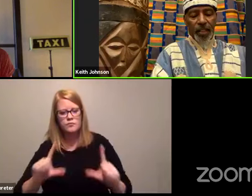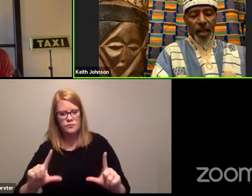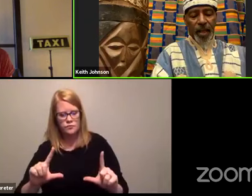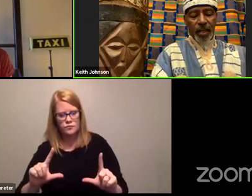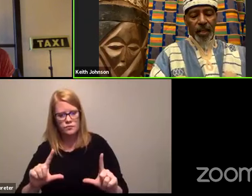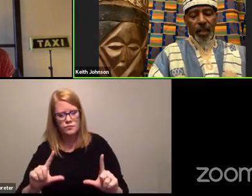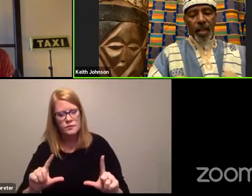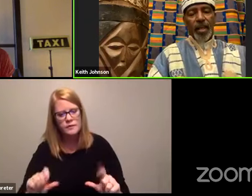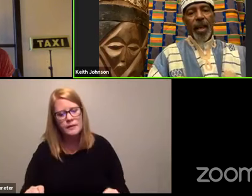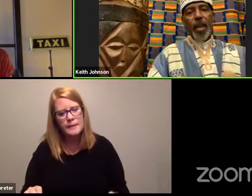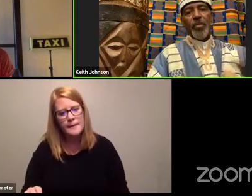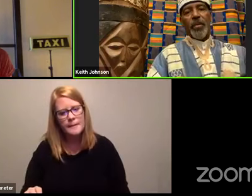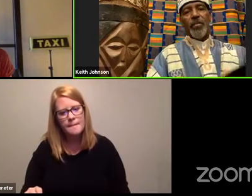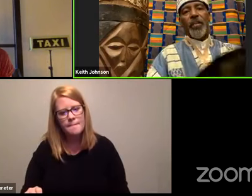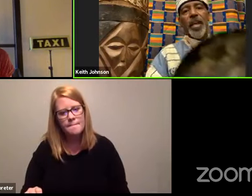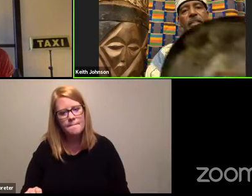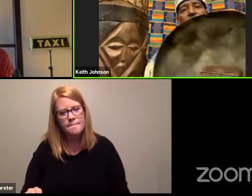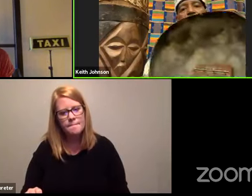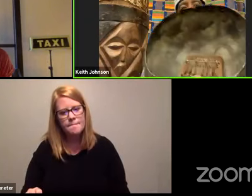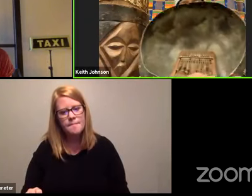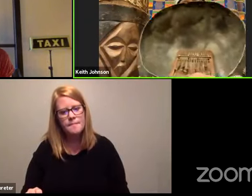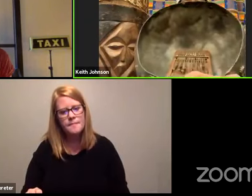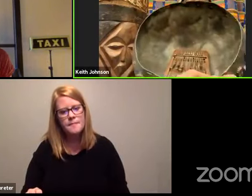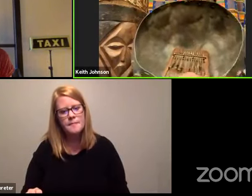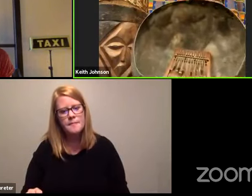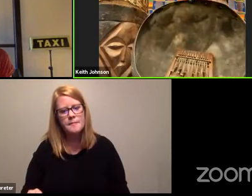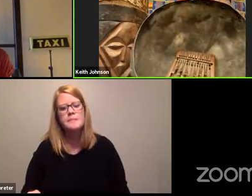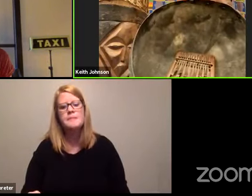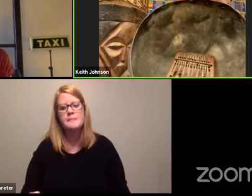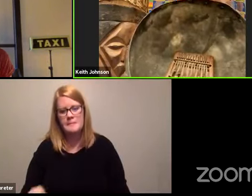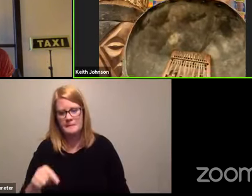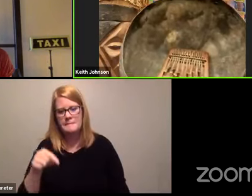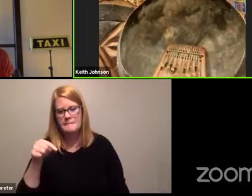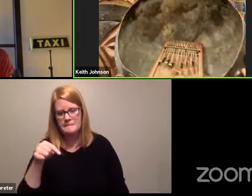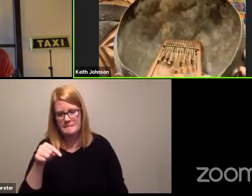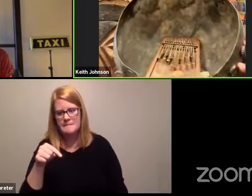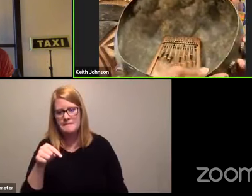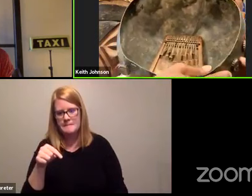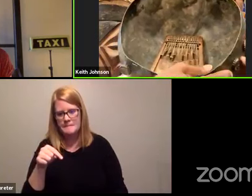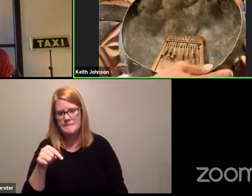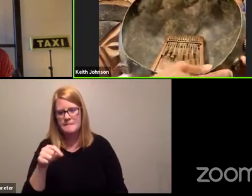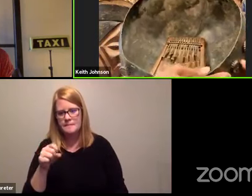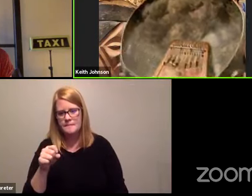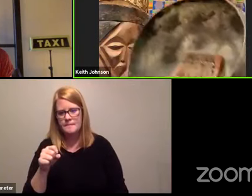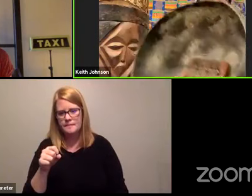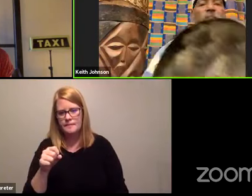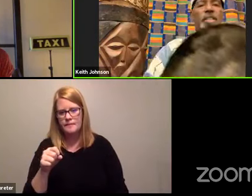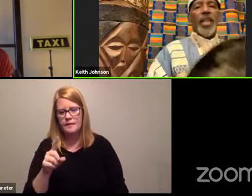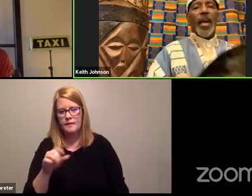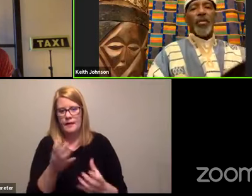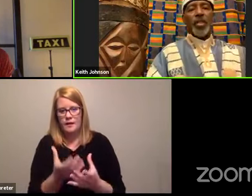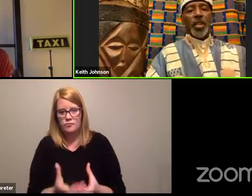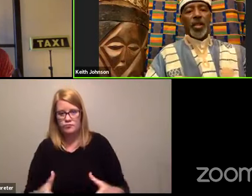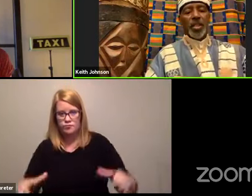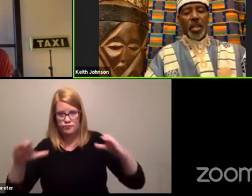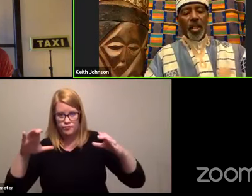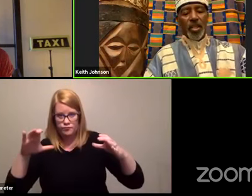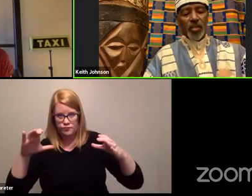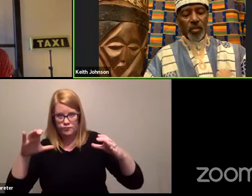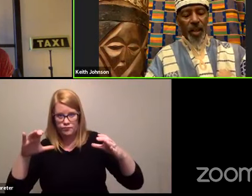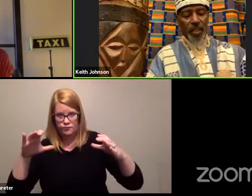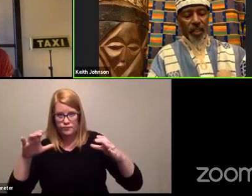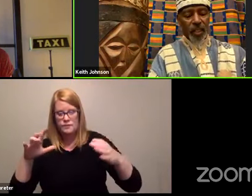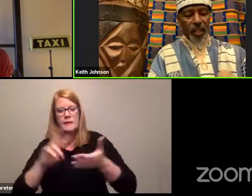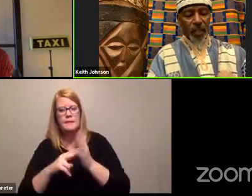it inside, it amplifies it. It looks like this. So now the sound is going to